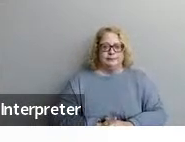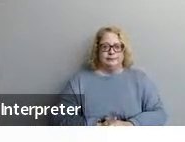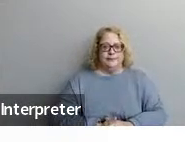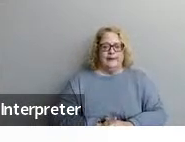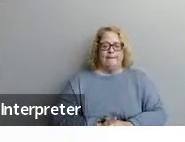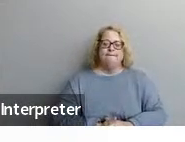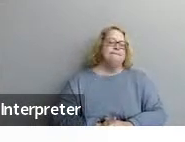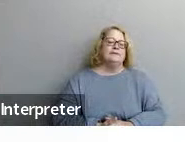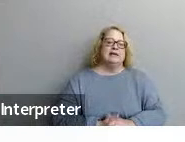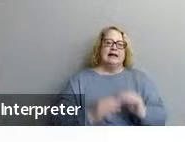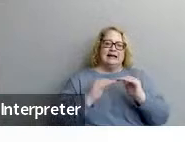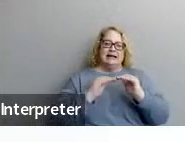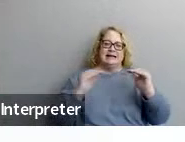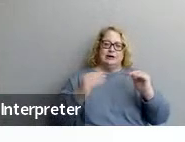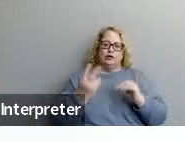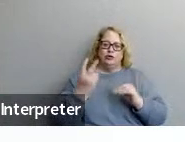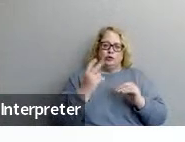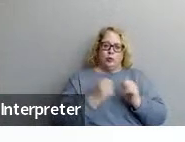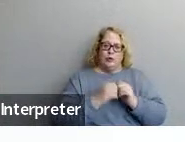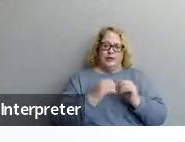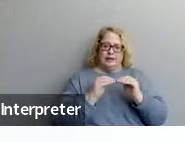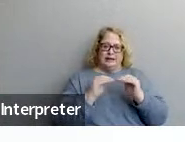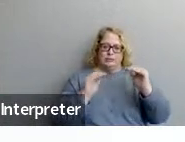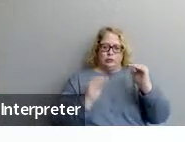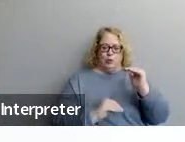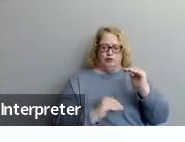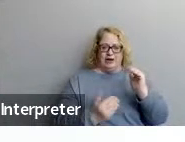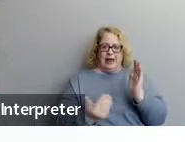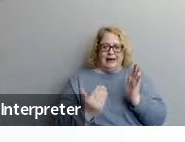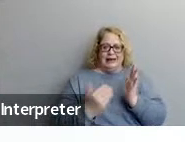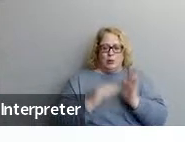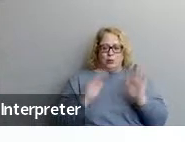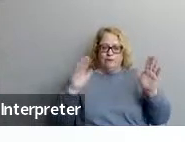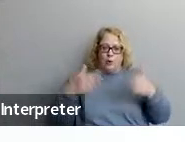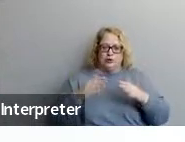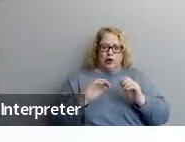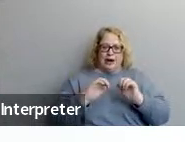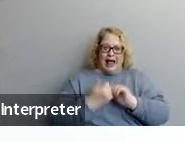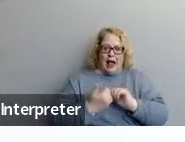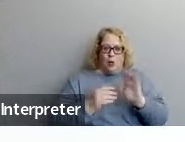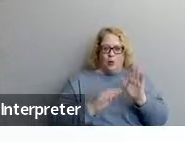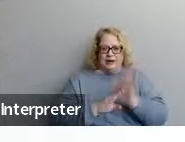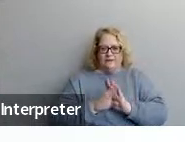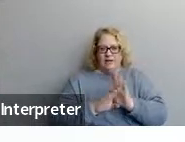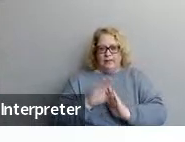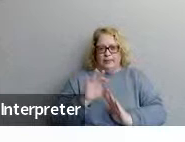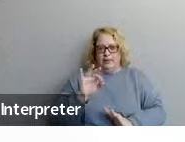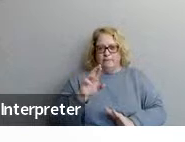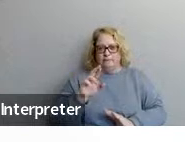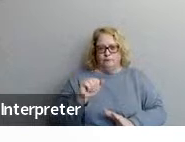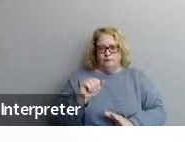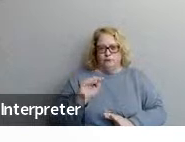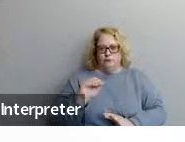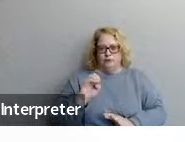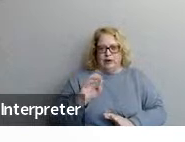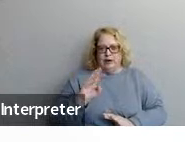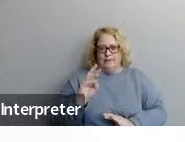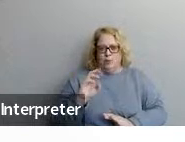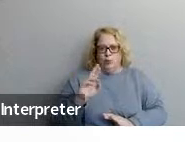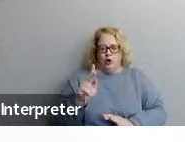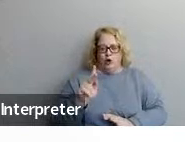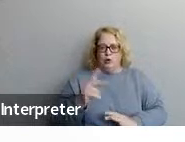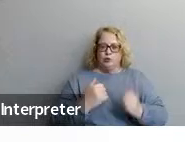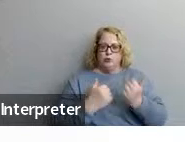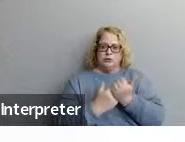In Tier 2, with disproportionality, again, we're focusing on how we develop the framework to support partner